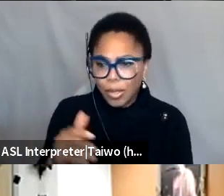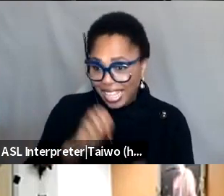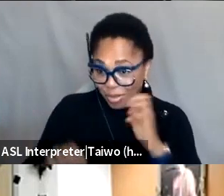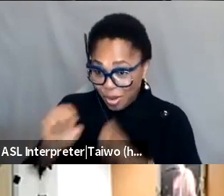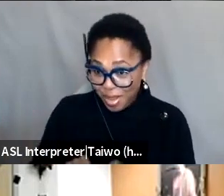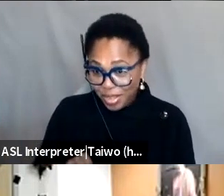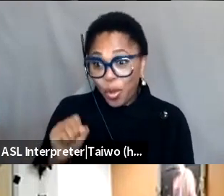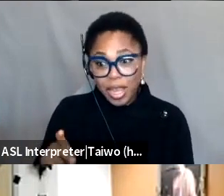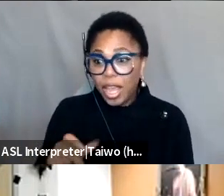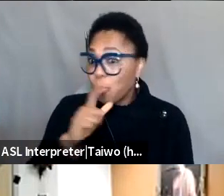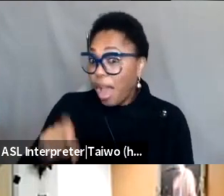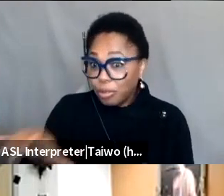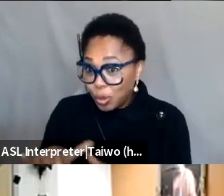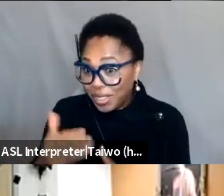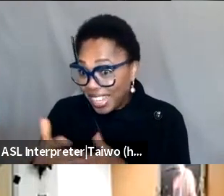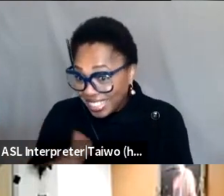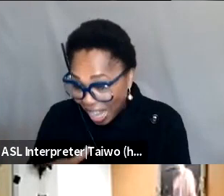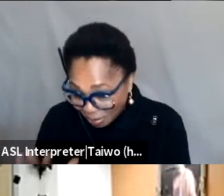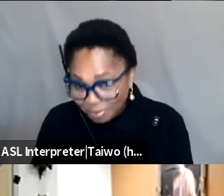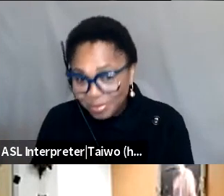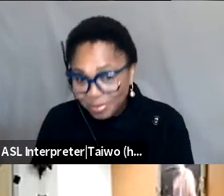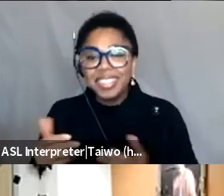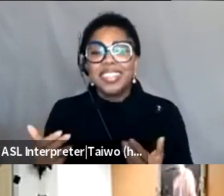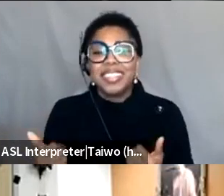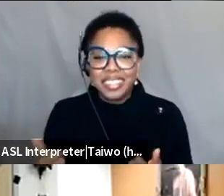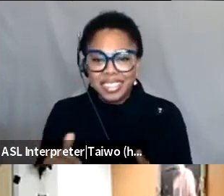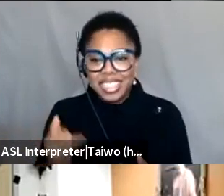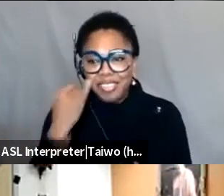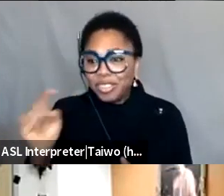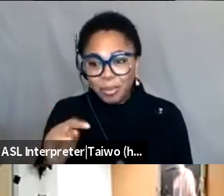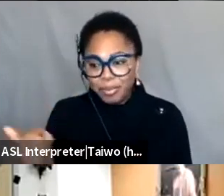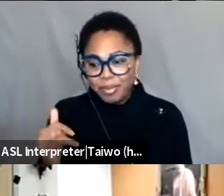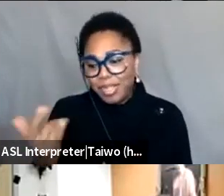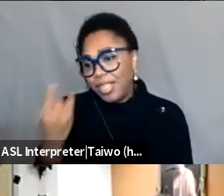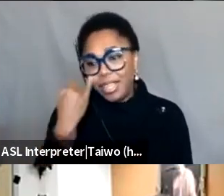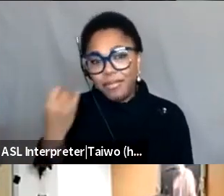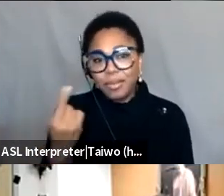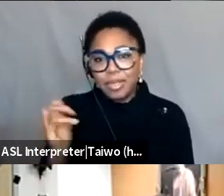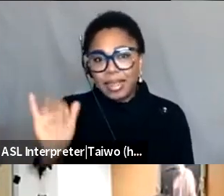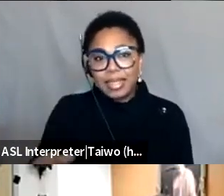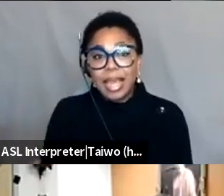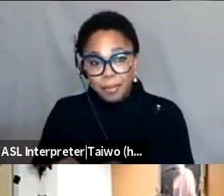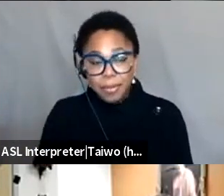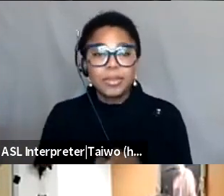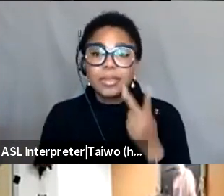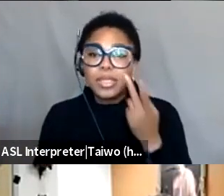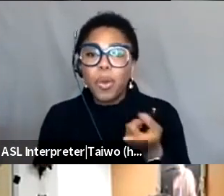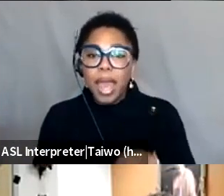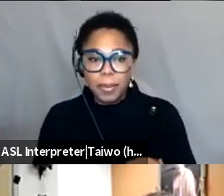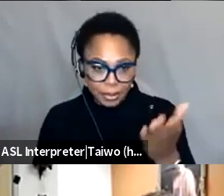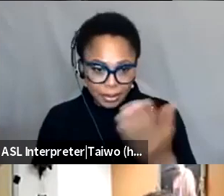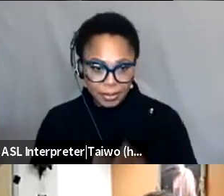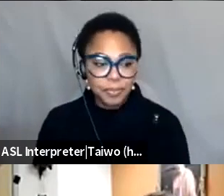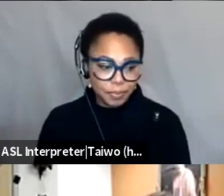going to hold you to it. You don't have to do it next time if something like this happens. But let's just see what happens with that,